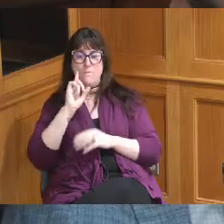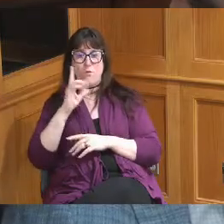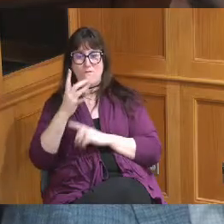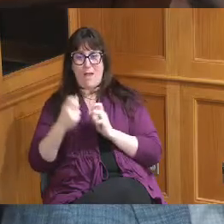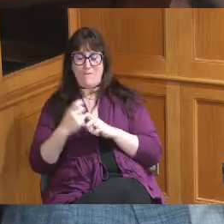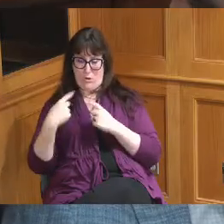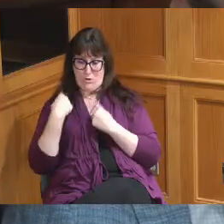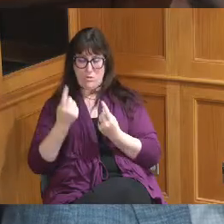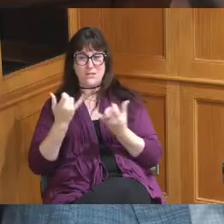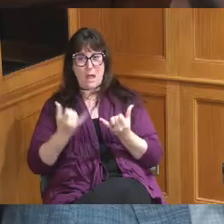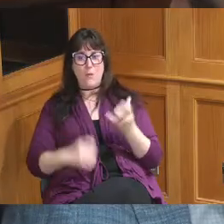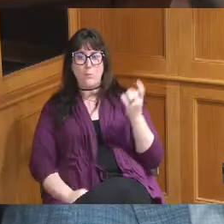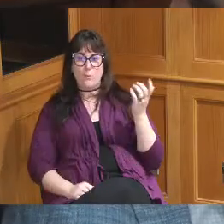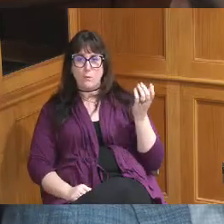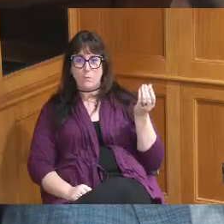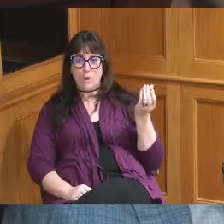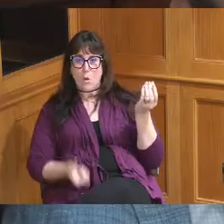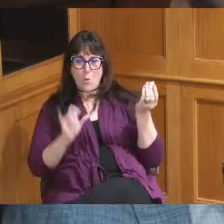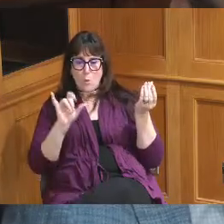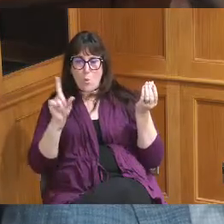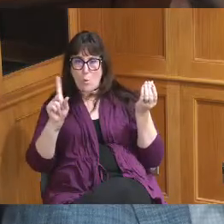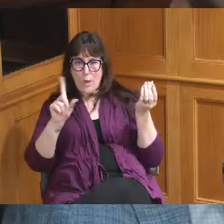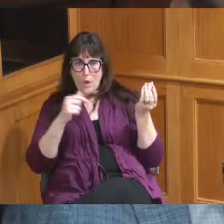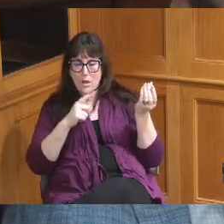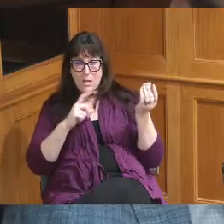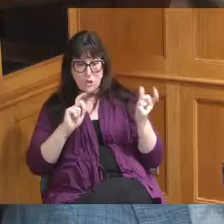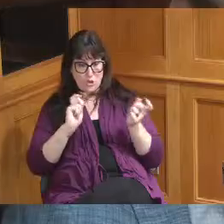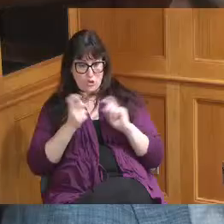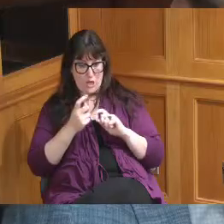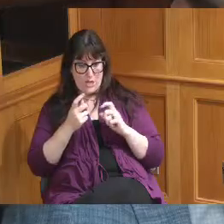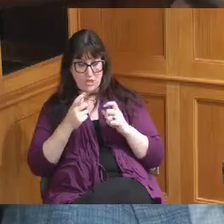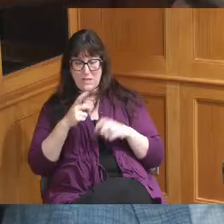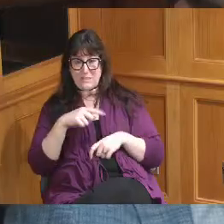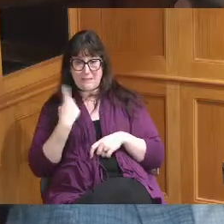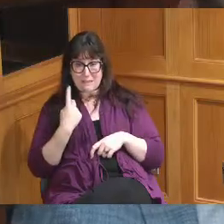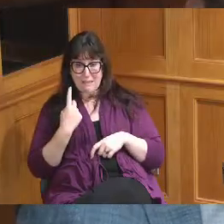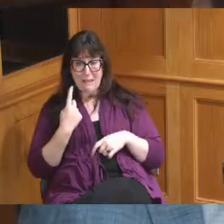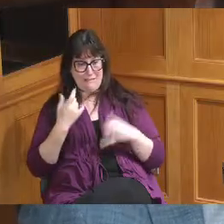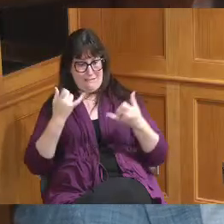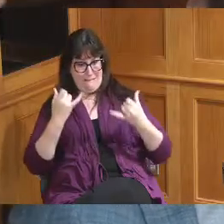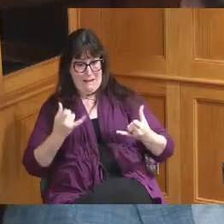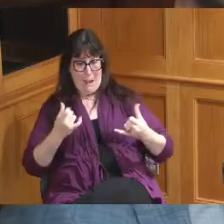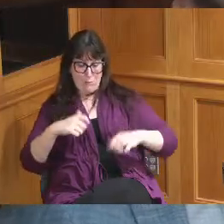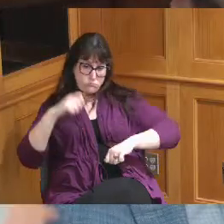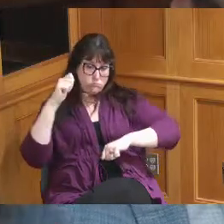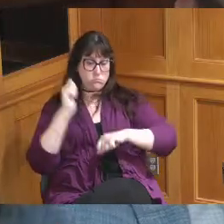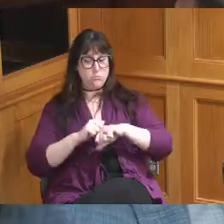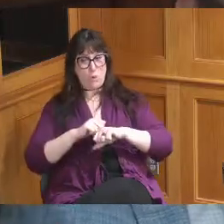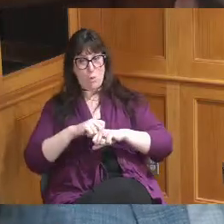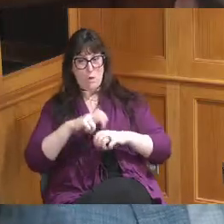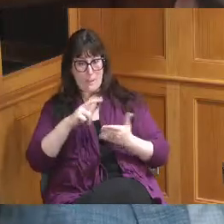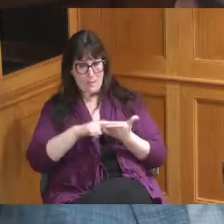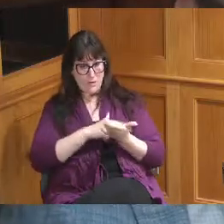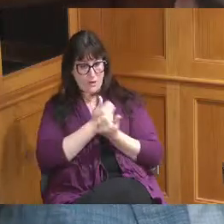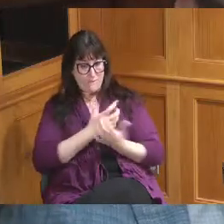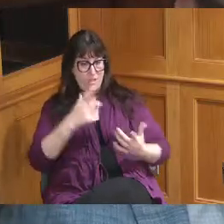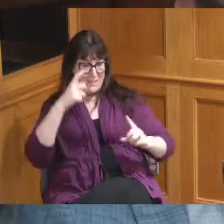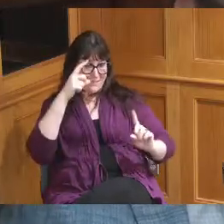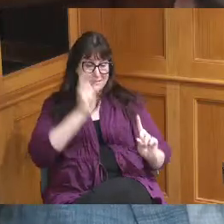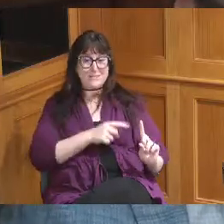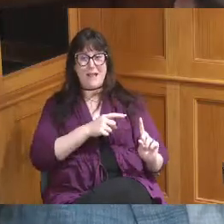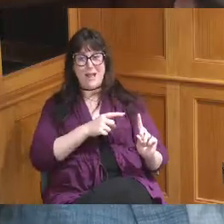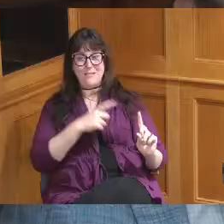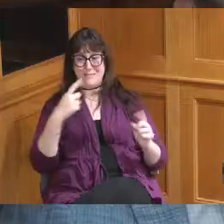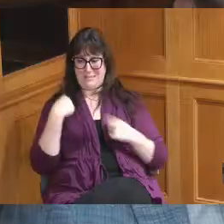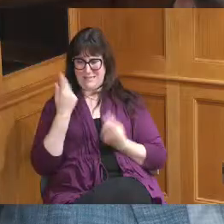ago. And it hasn't changed that the deadline is in stone, it's in the contract, since